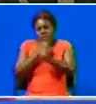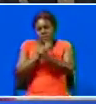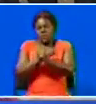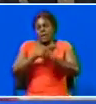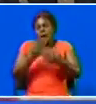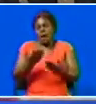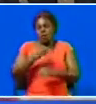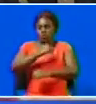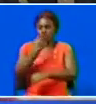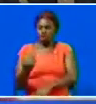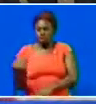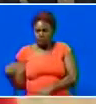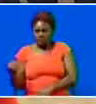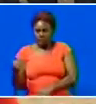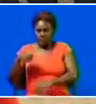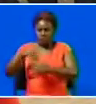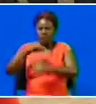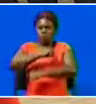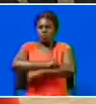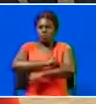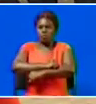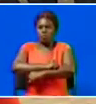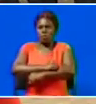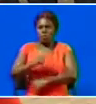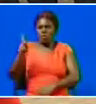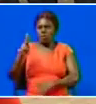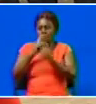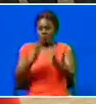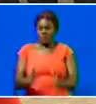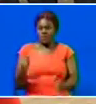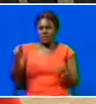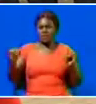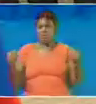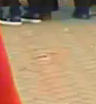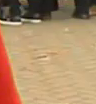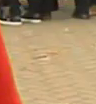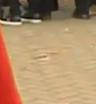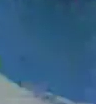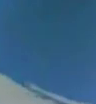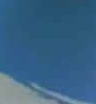school-going children in their learning institutions? Caroline B., KTN News.